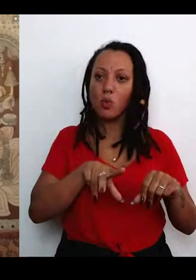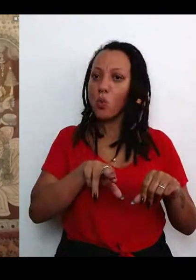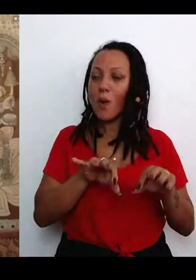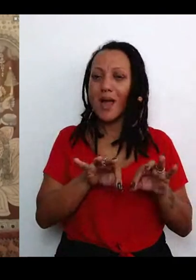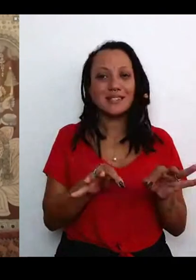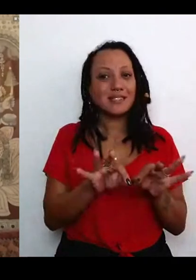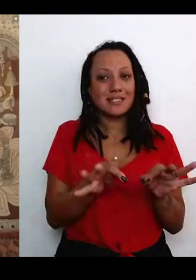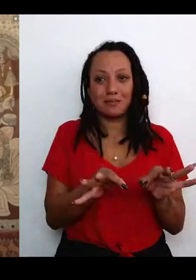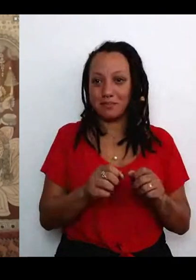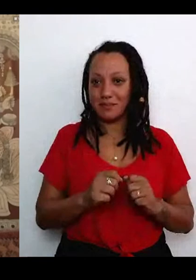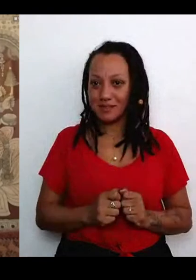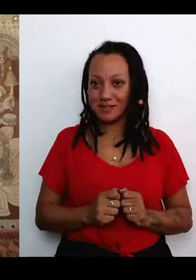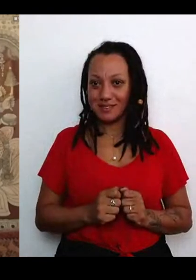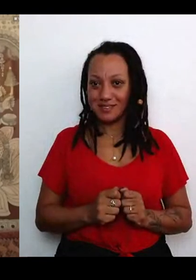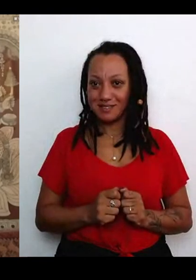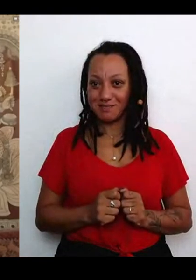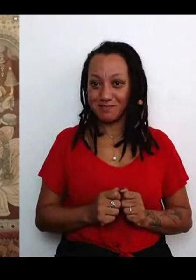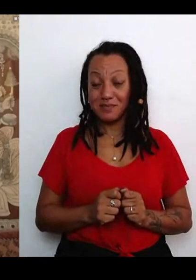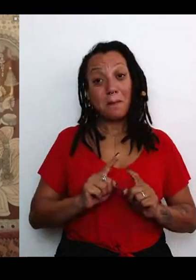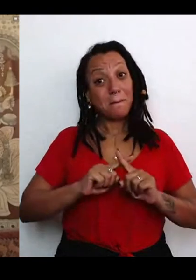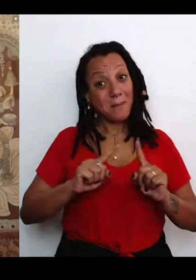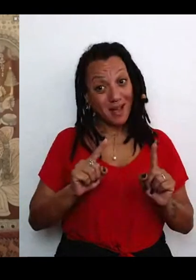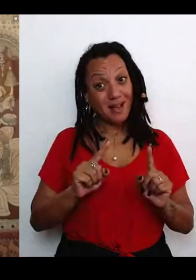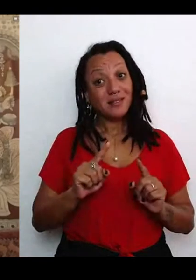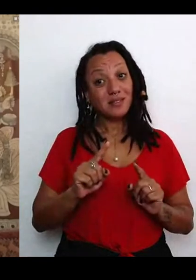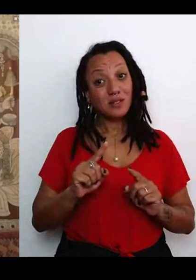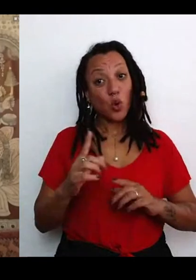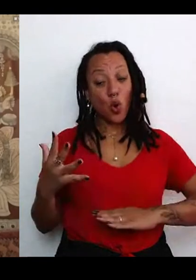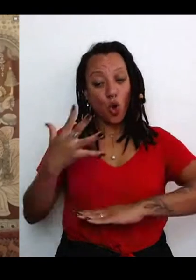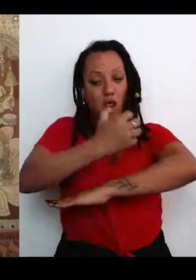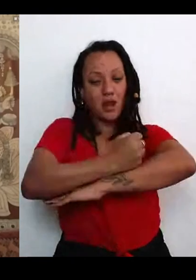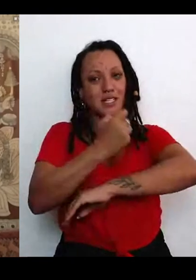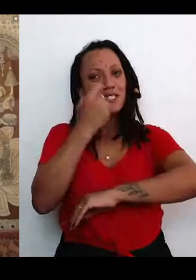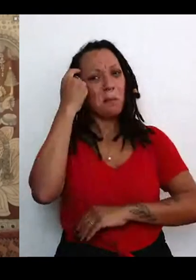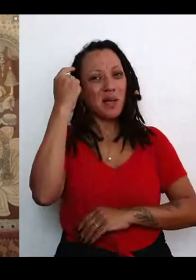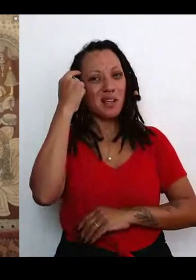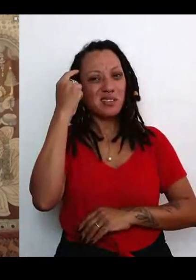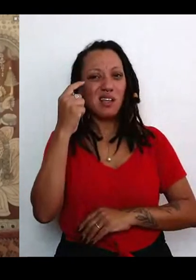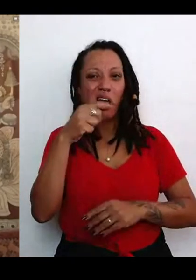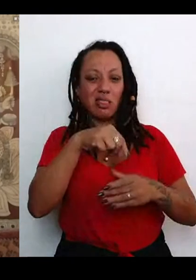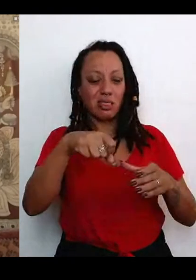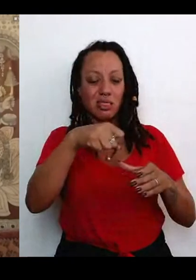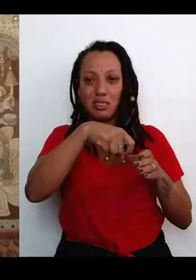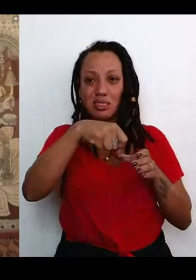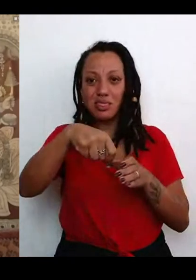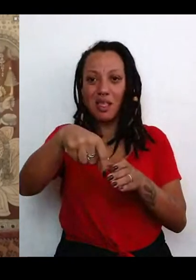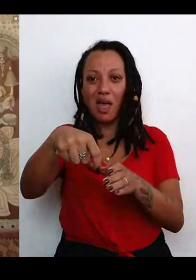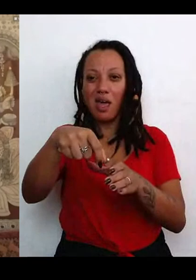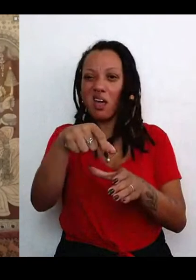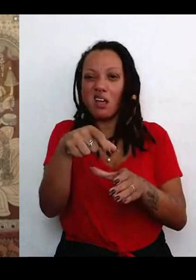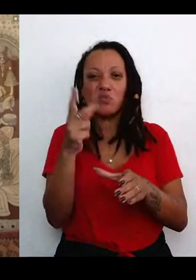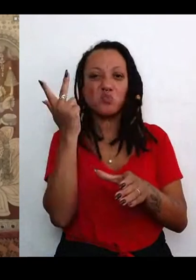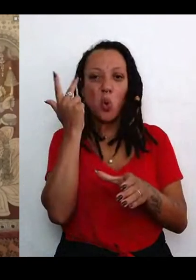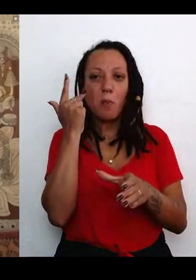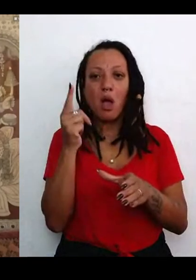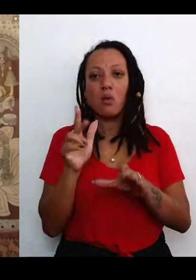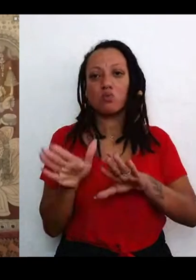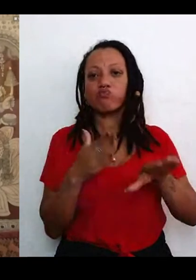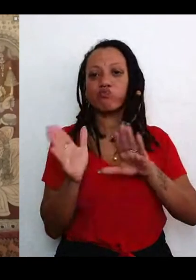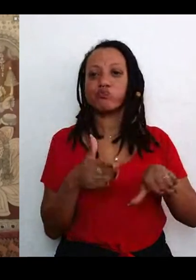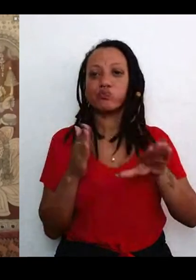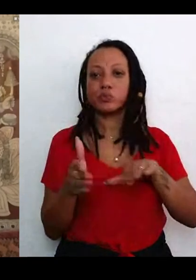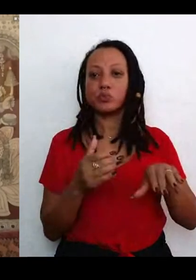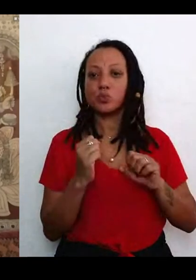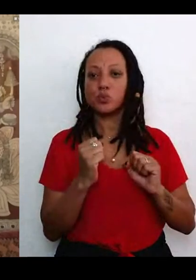industrial agriculture the land is seen as empty even more the soil is defined as an empty container